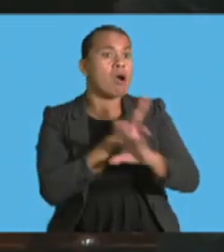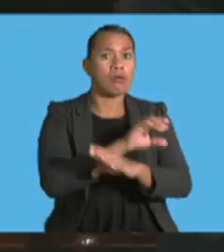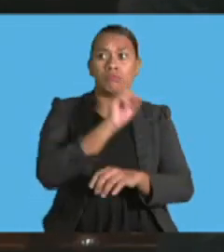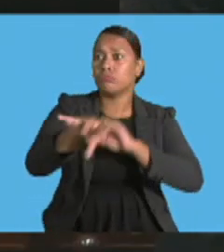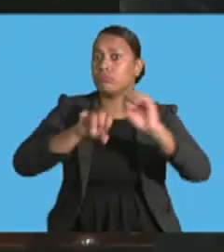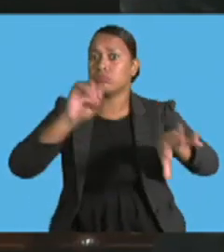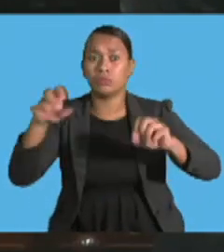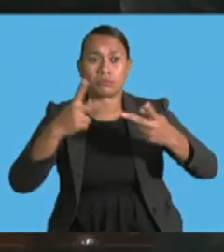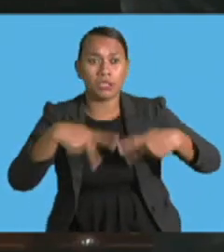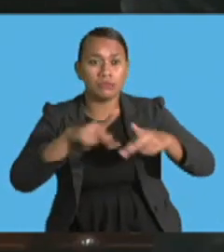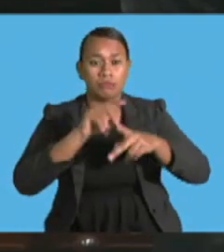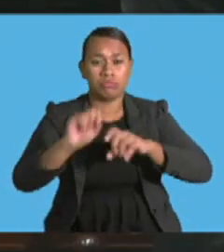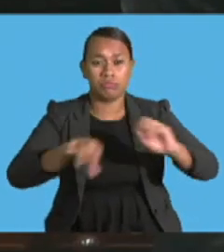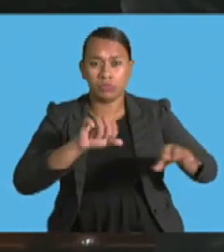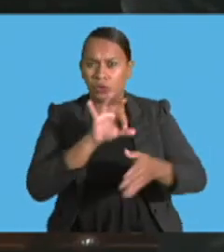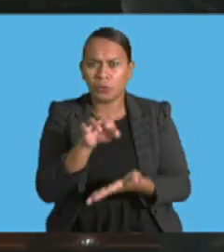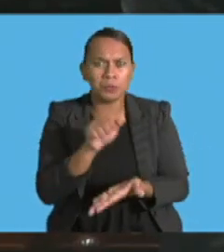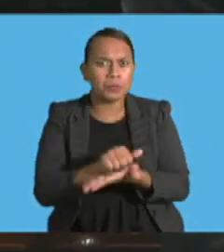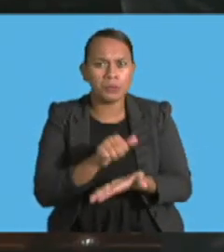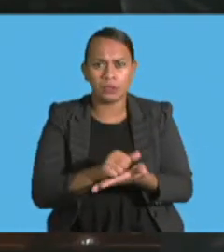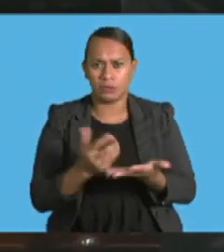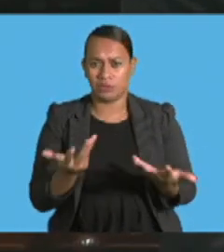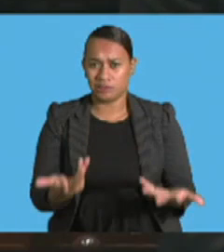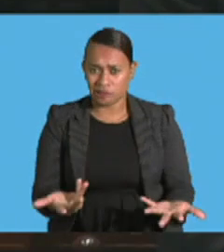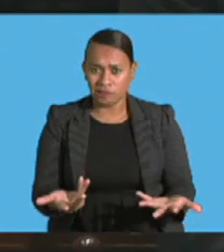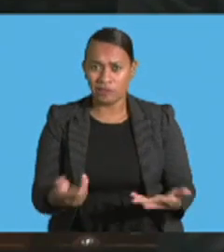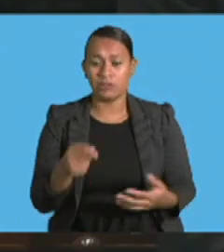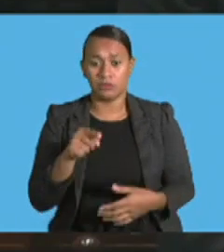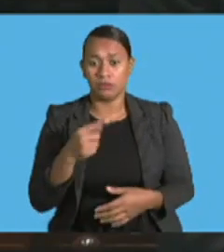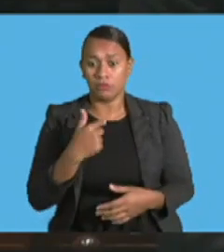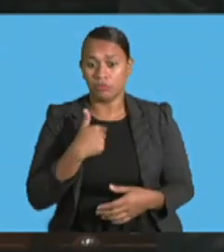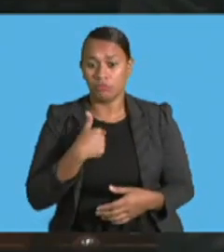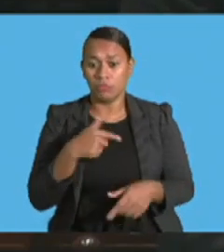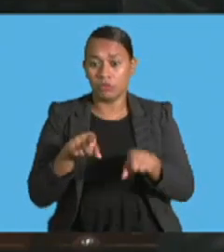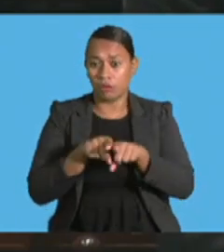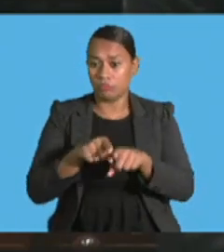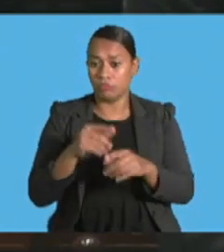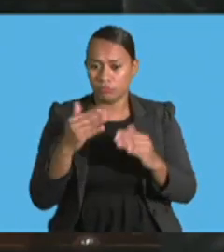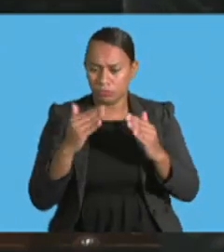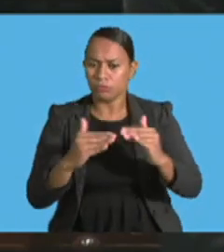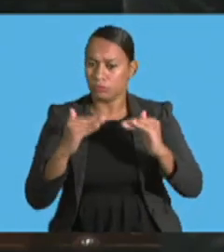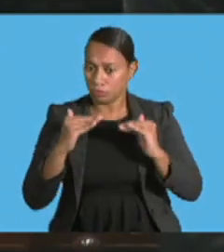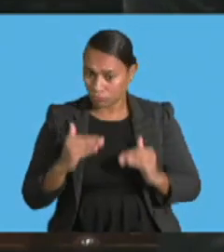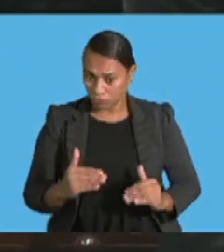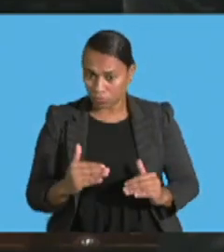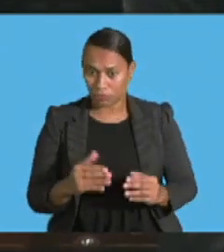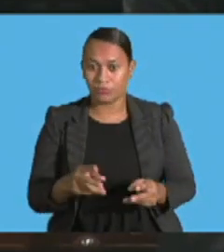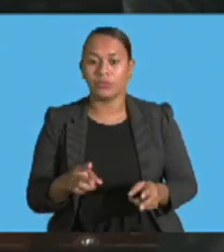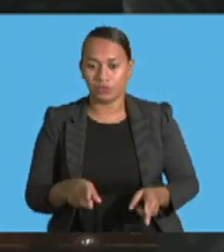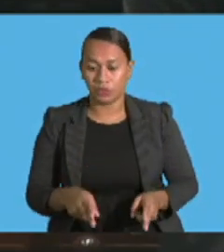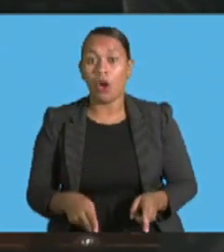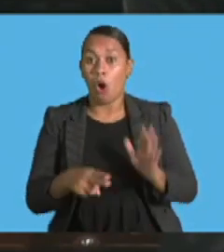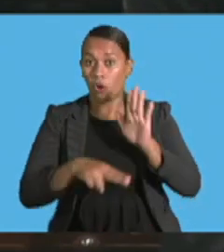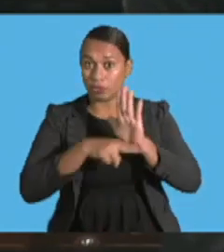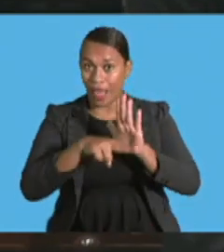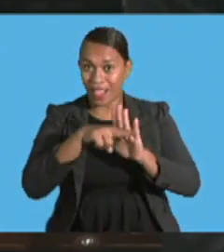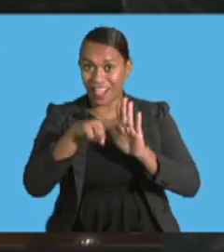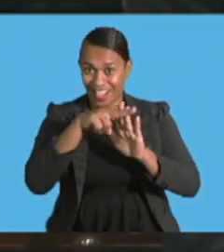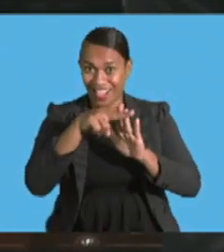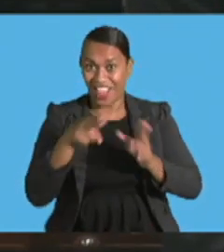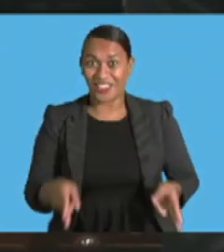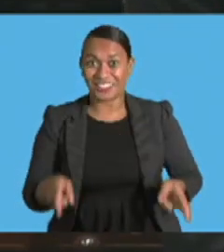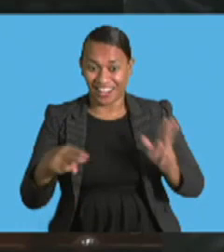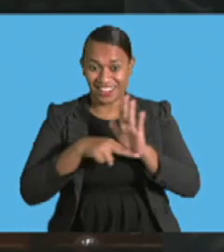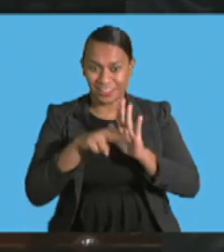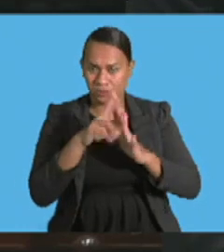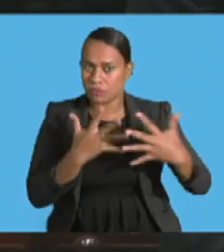Mr. Speaker say, we have obtained a list of hotels and other industrial operations from Africa and are now matching with our list to see